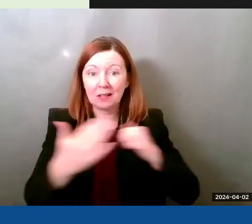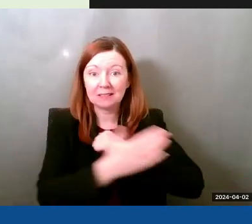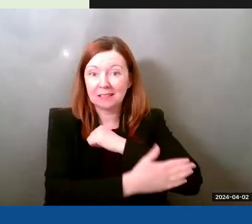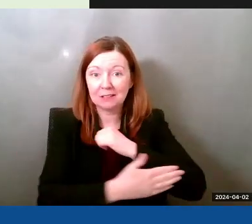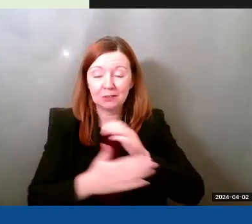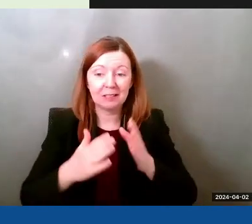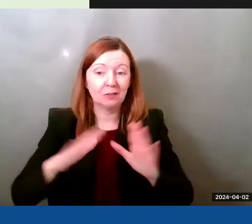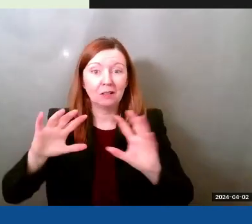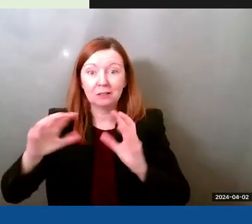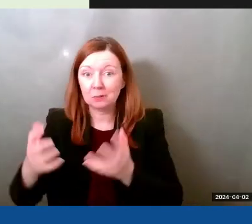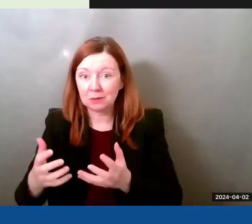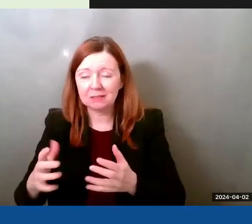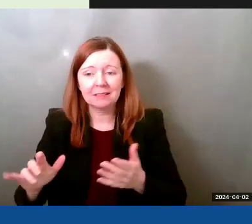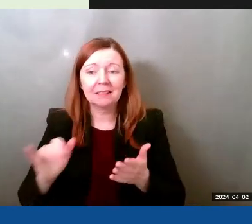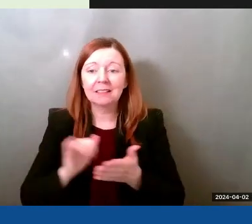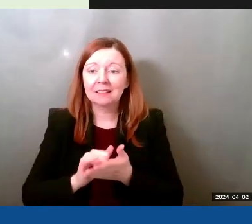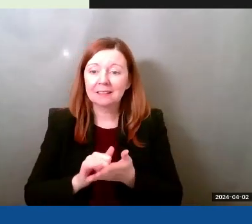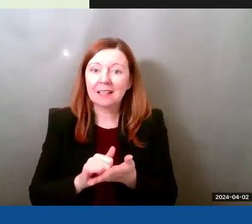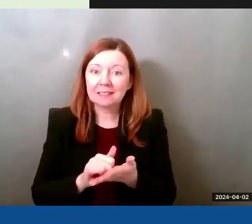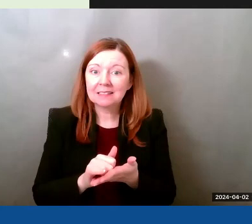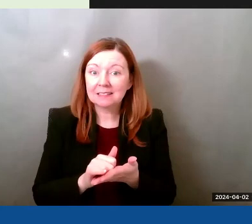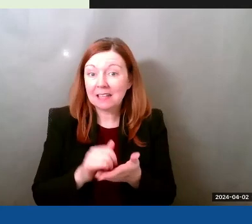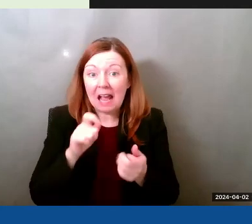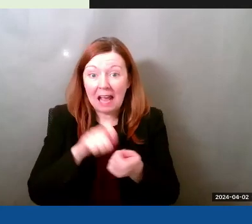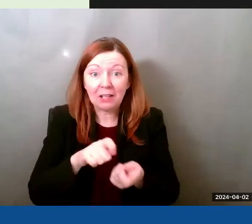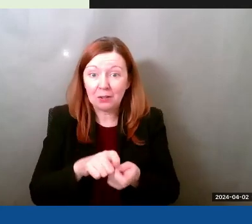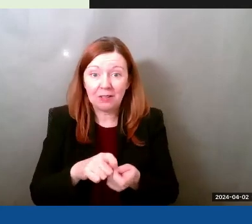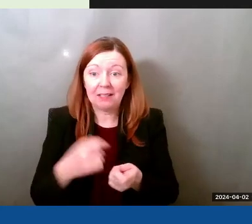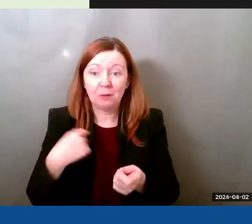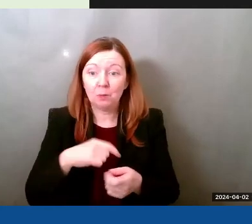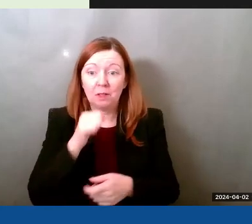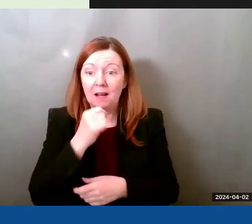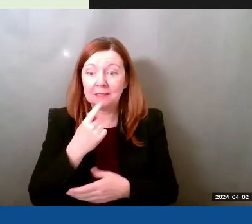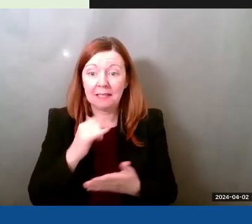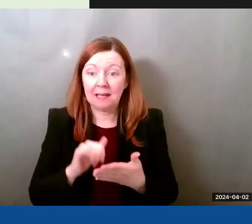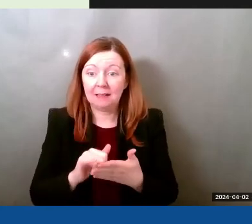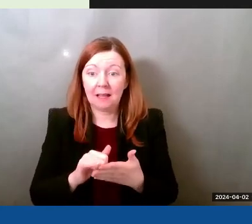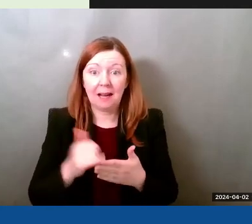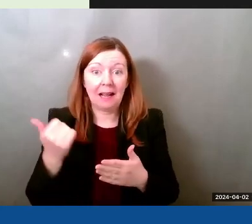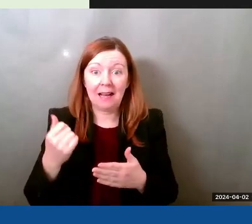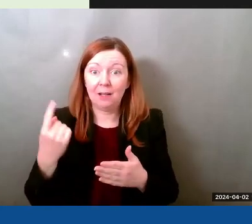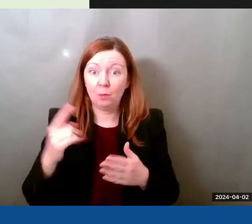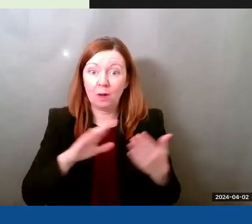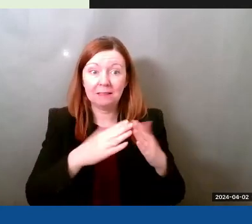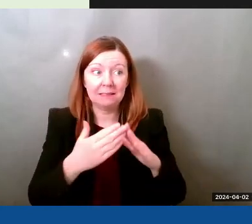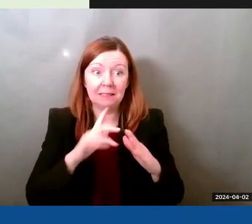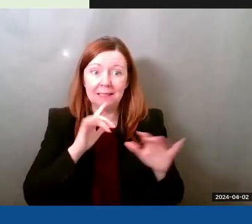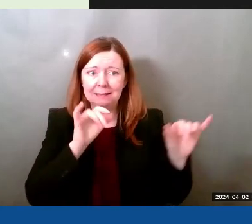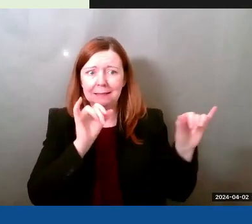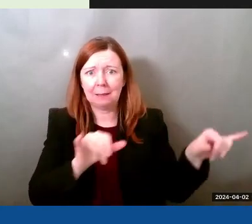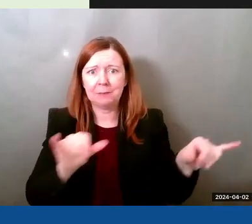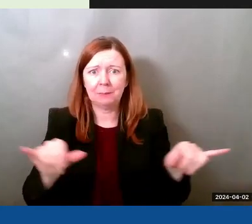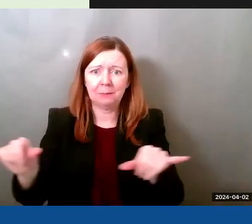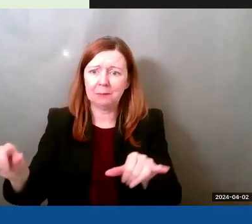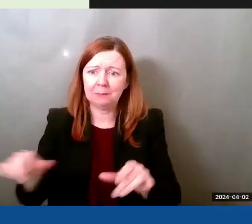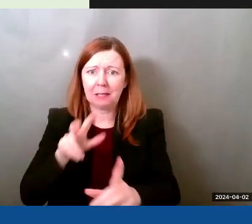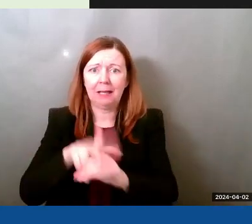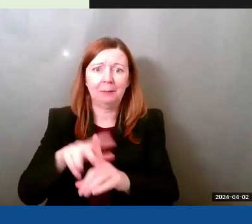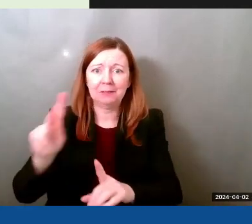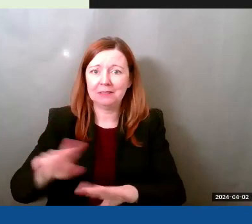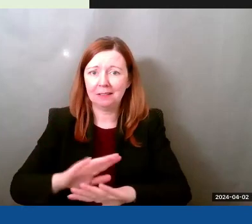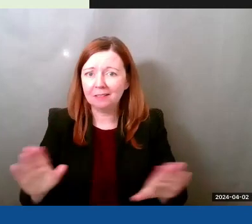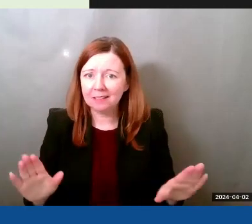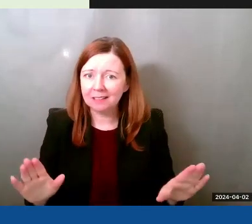world. That's exactly accurate. We're not saying that any one city is the same as